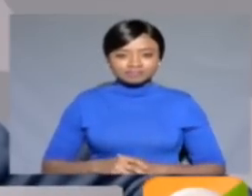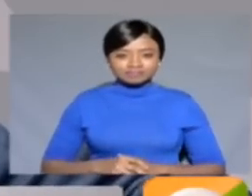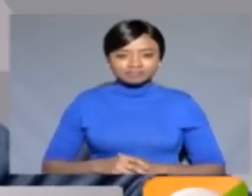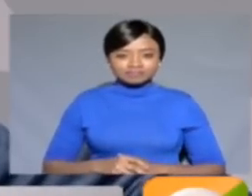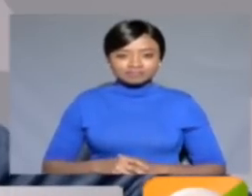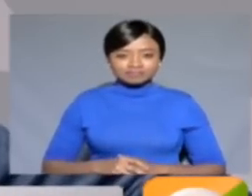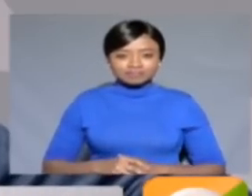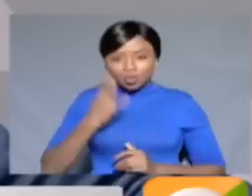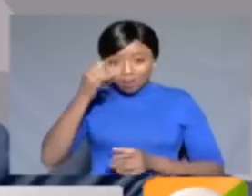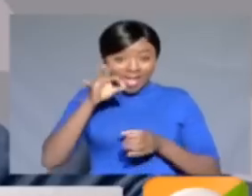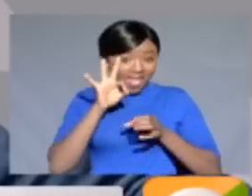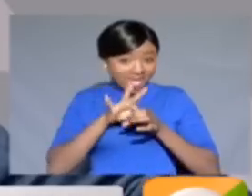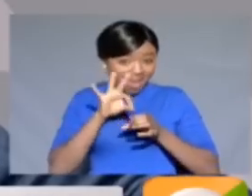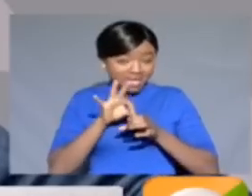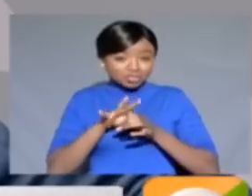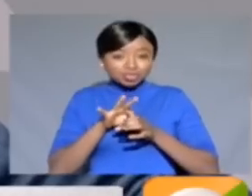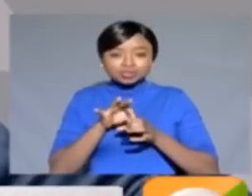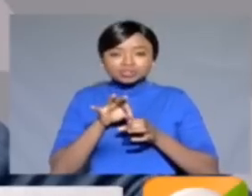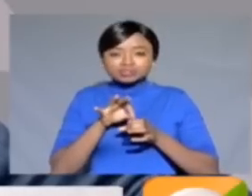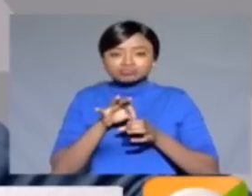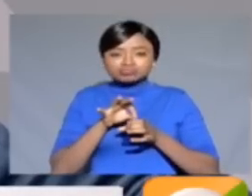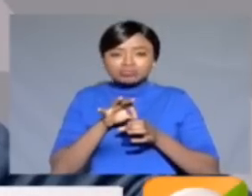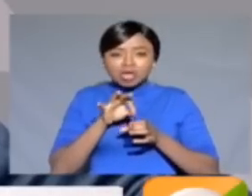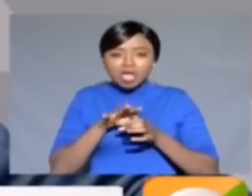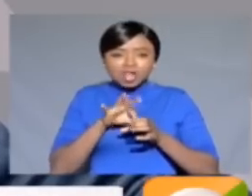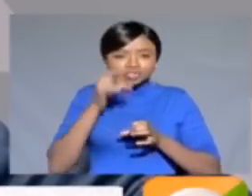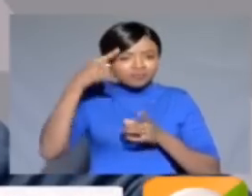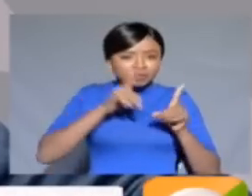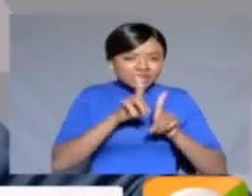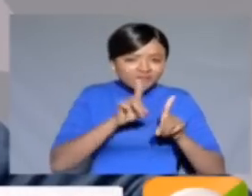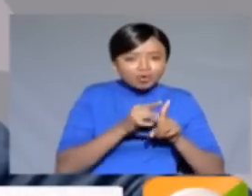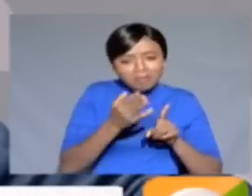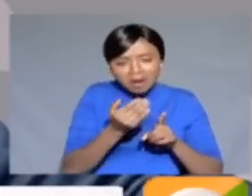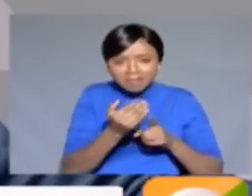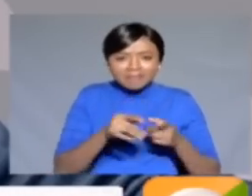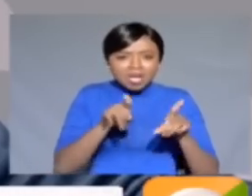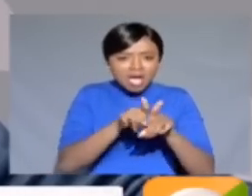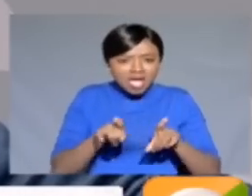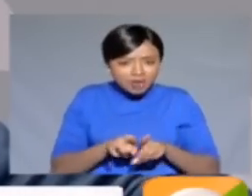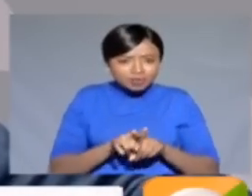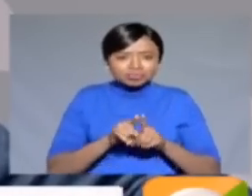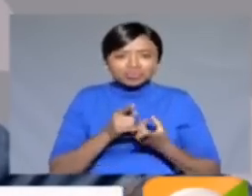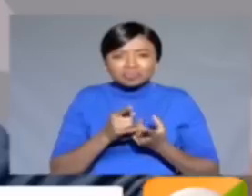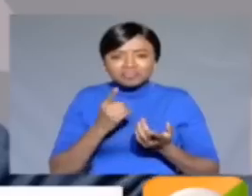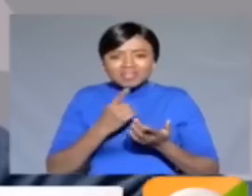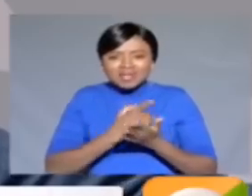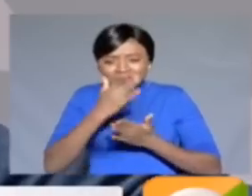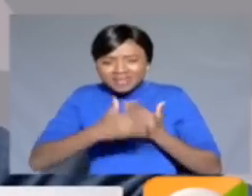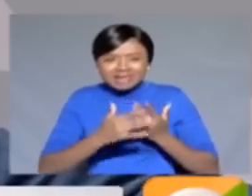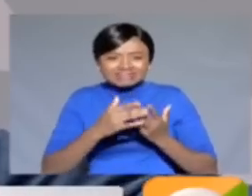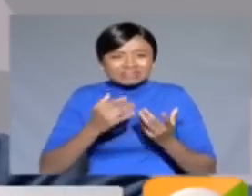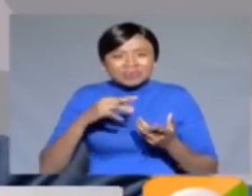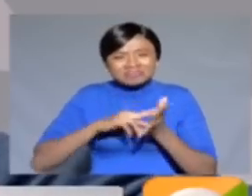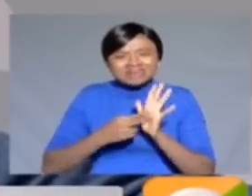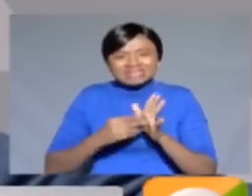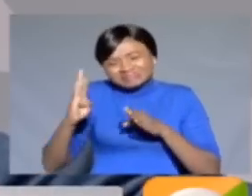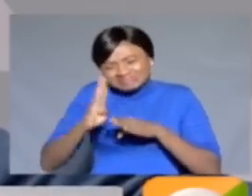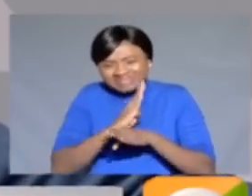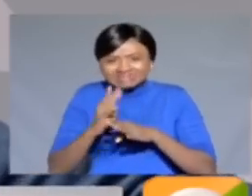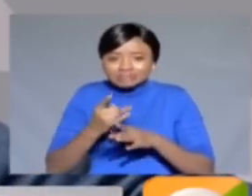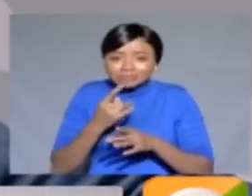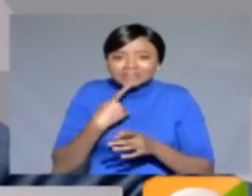the elections are coming up," and you know, that was a fairly noisy time. And then I've got the year end coming up the week after that, so I'll go soon after that. He